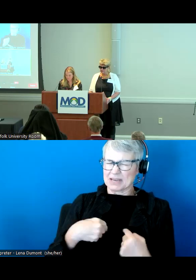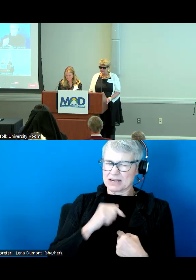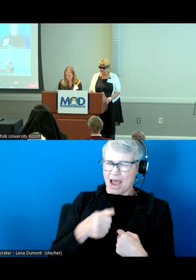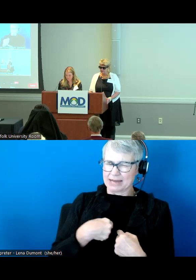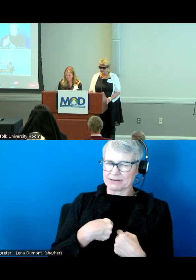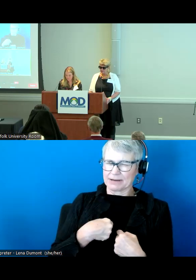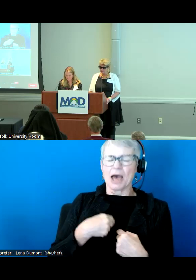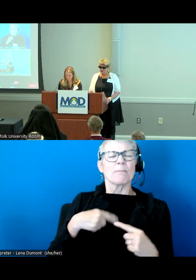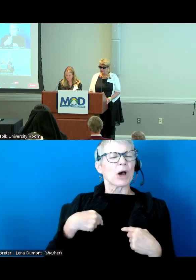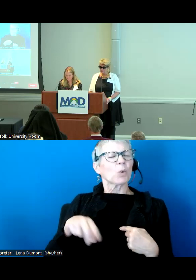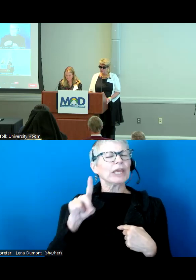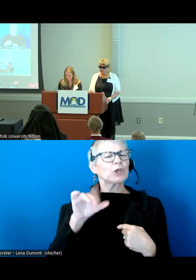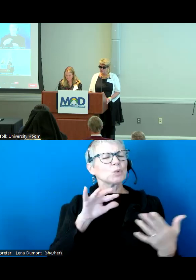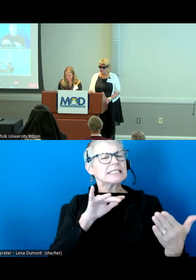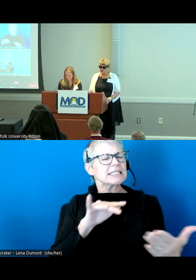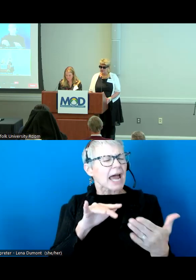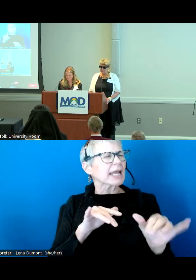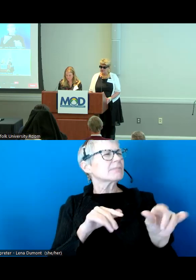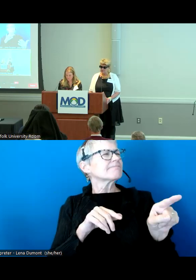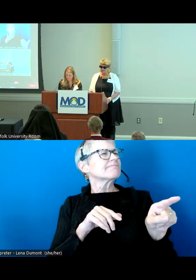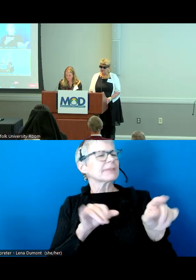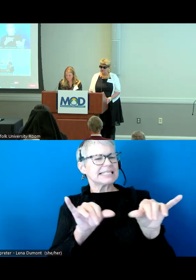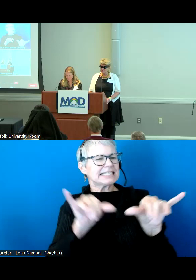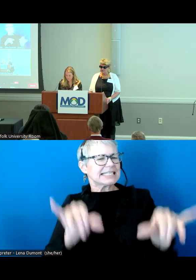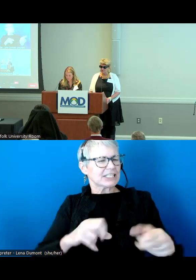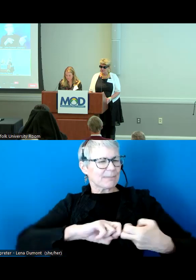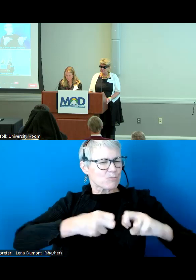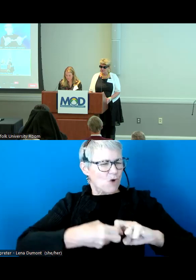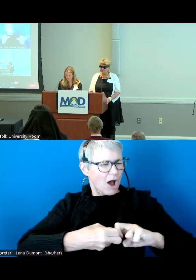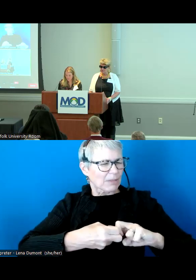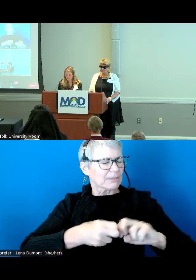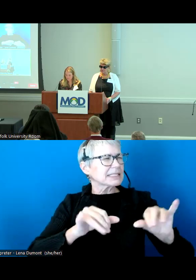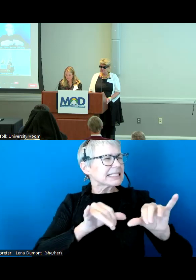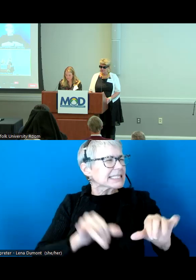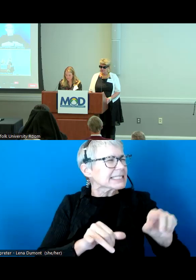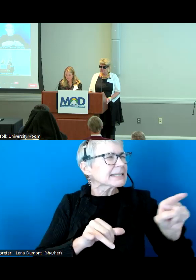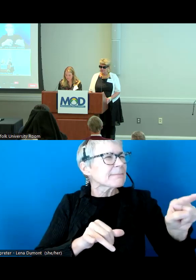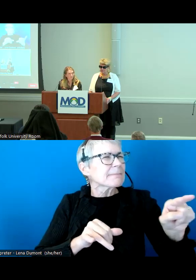systemic issues, and we do try to assist and help with those. But